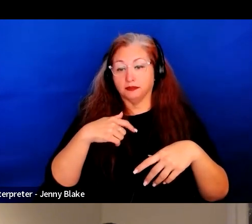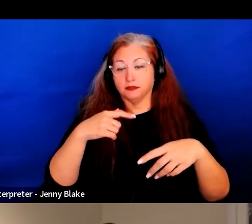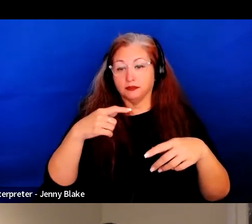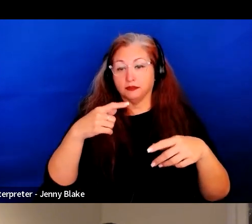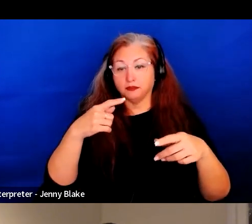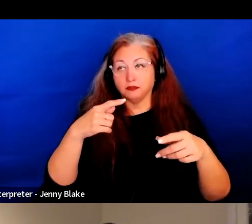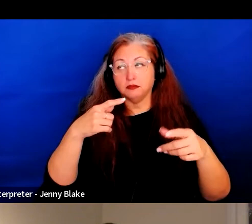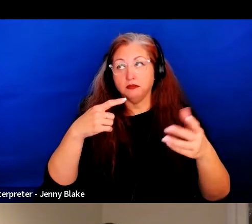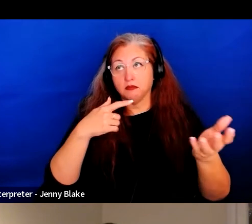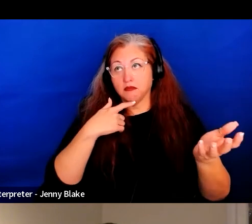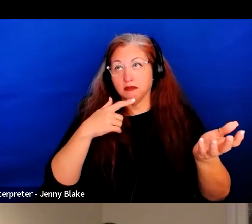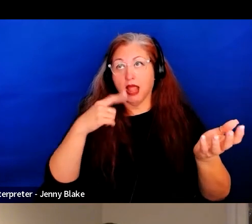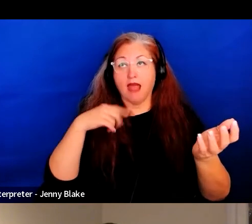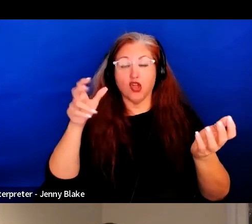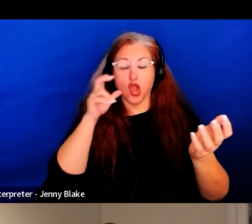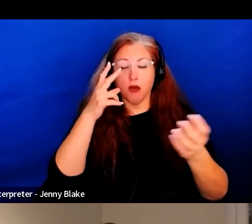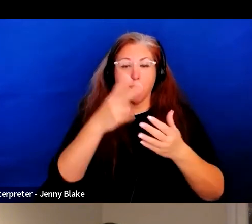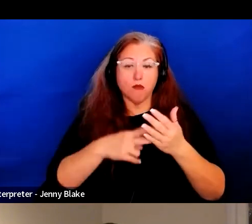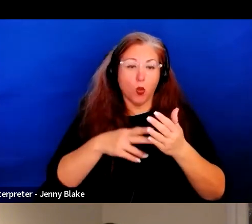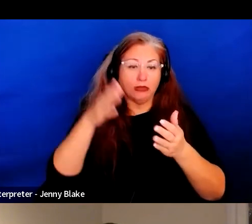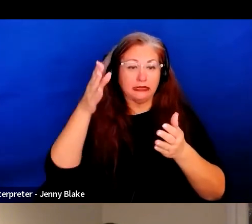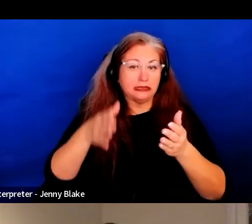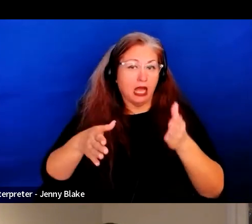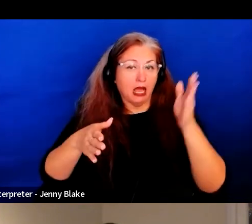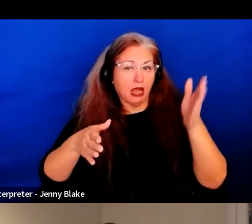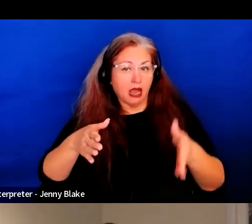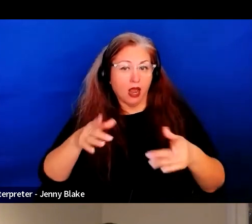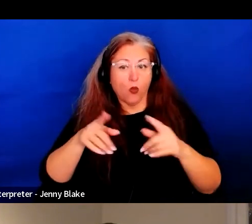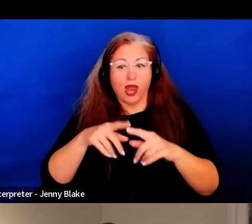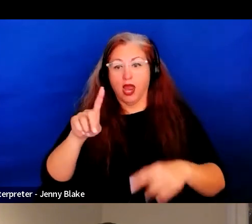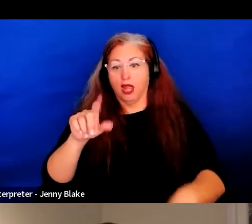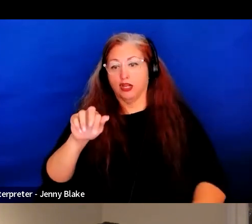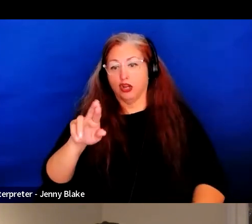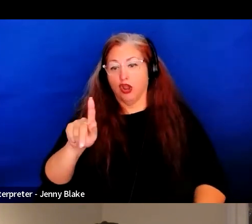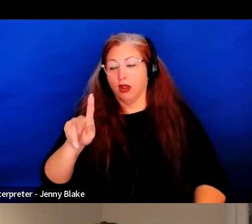heard both anecdotes. Like, for example, with Dark Money,